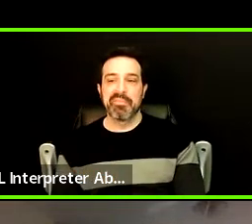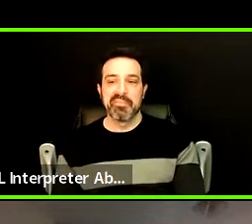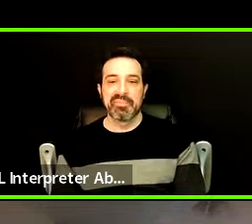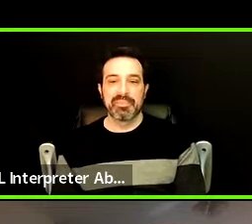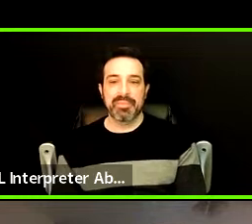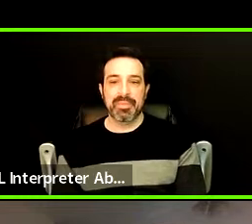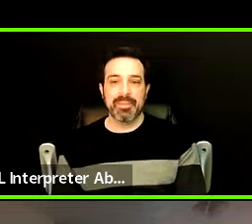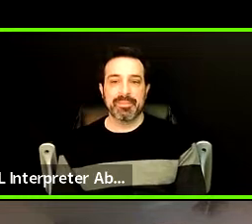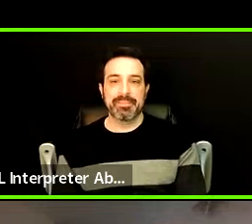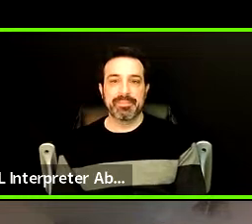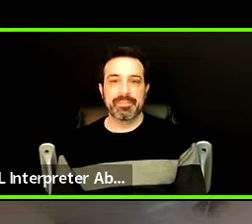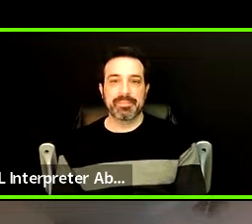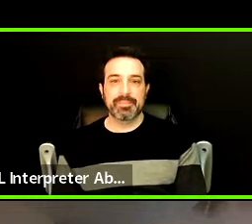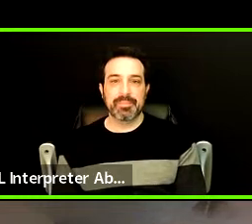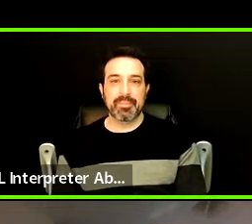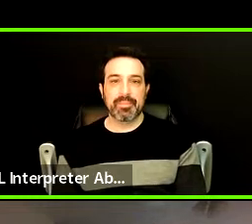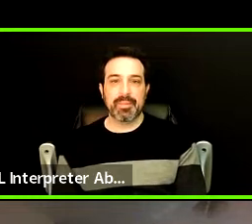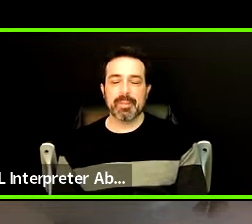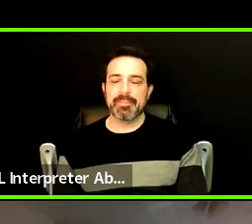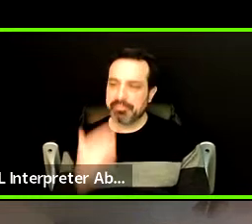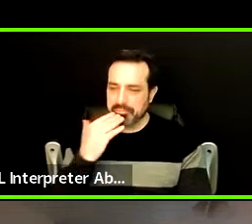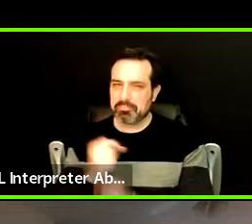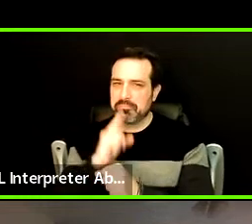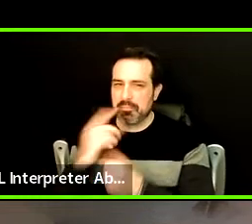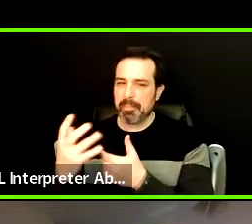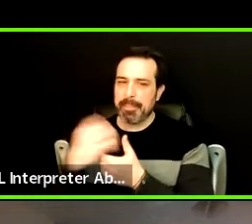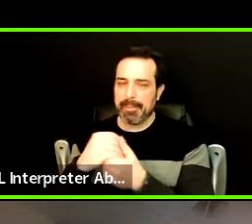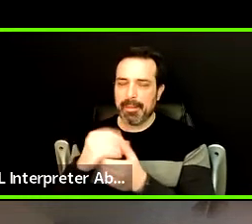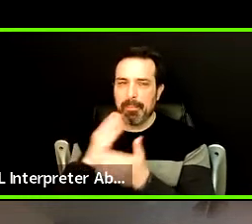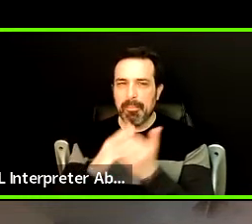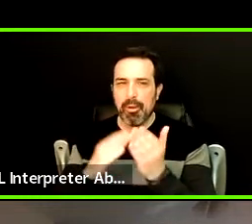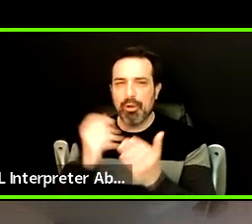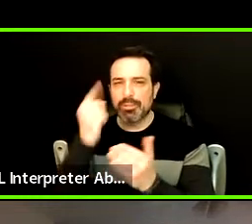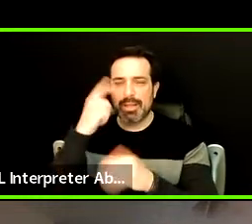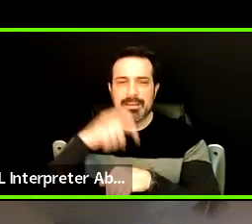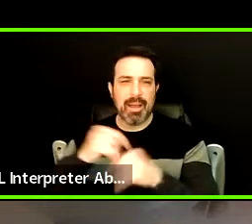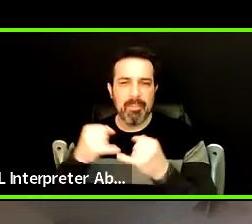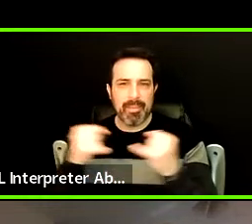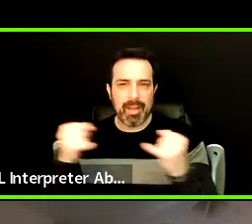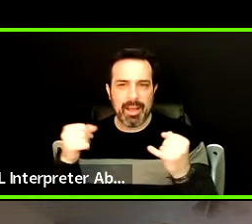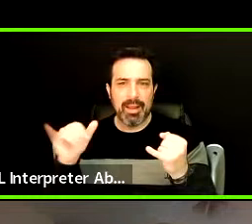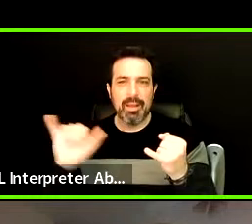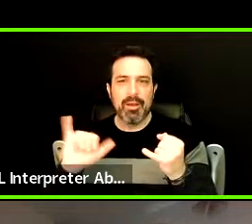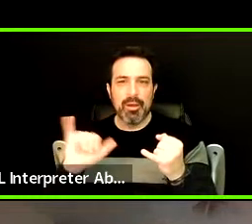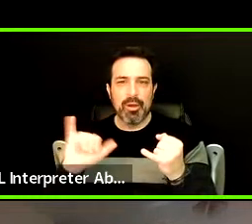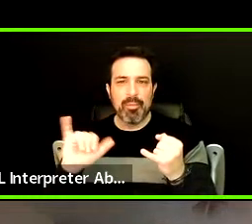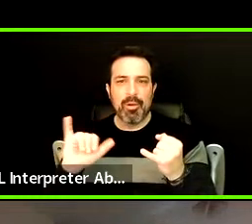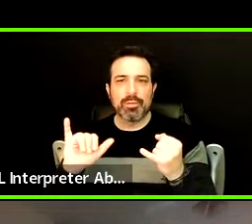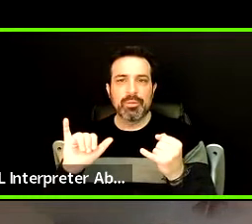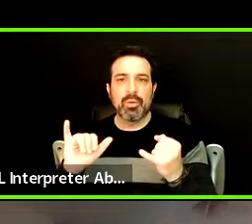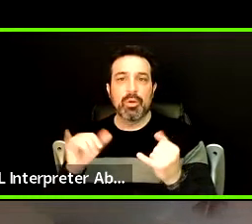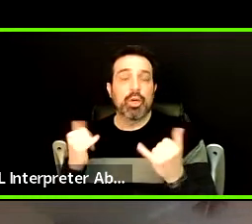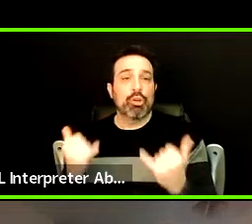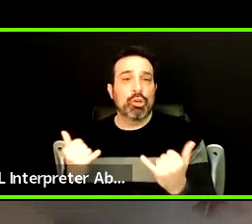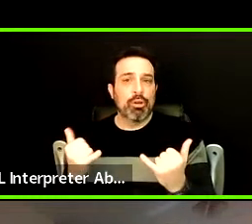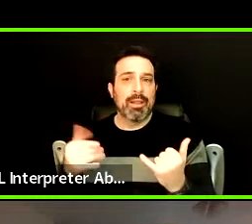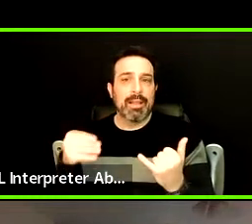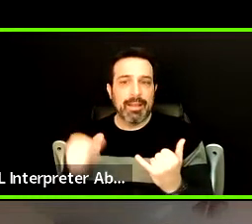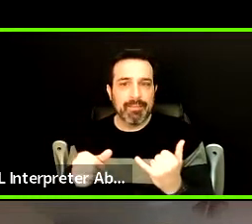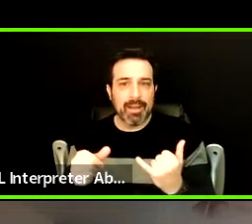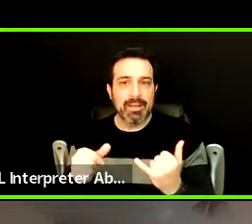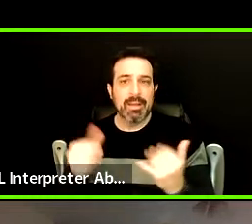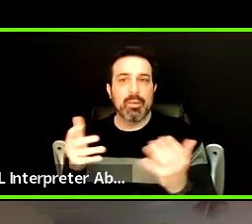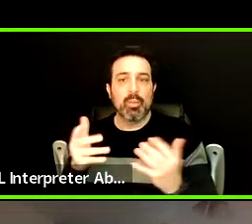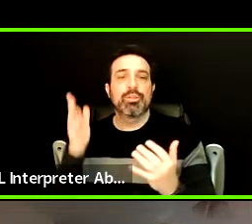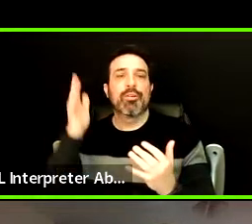Thank you. And just to make sure I captured, there's a piece around understanding the timeline, but there was also what may be currently funded, what might